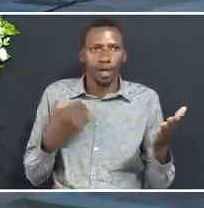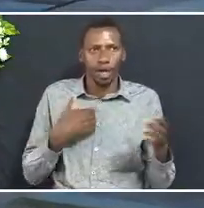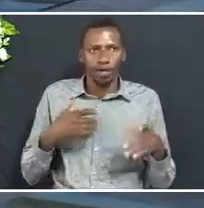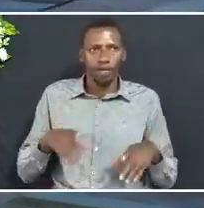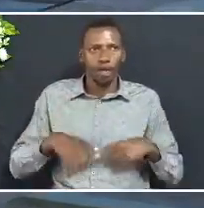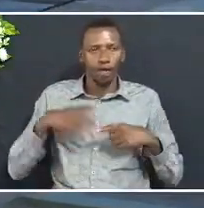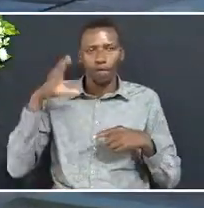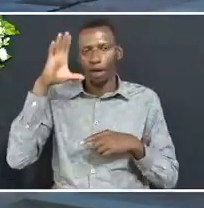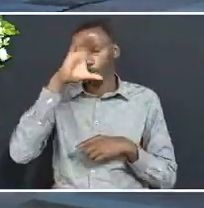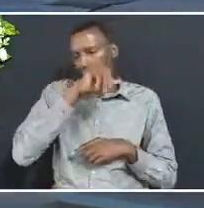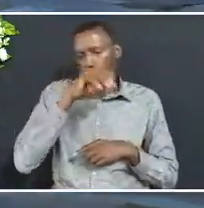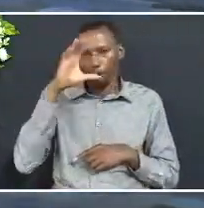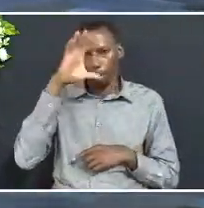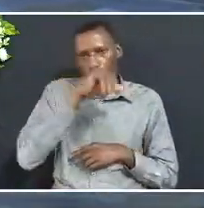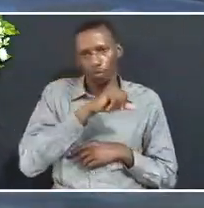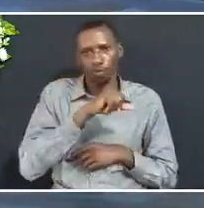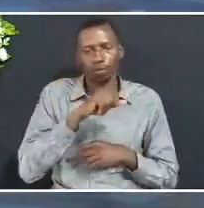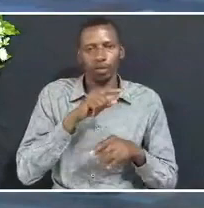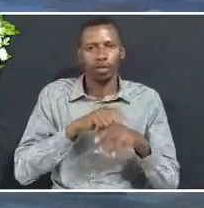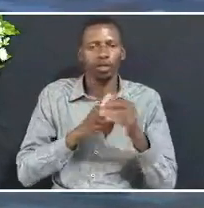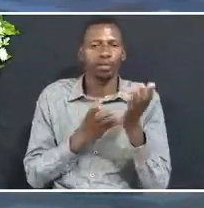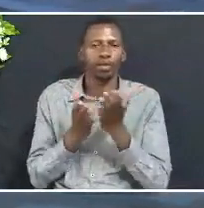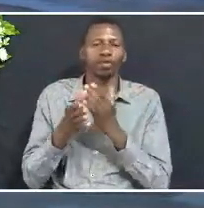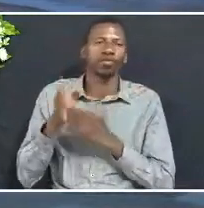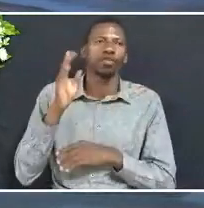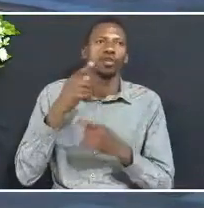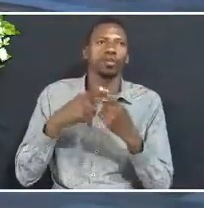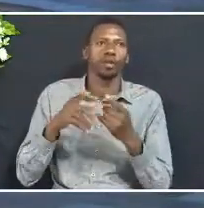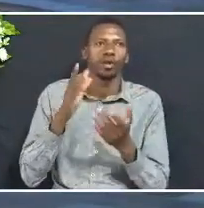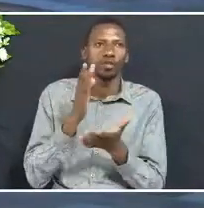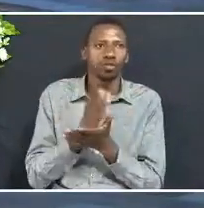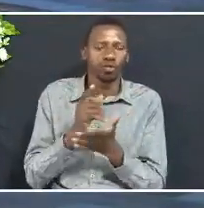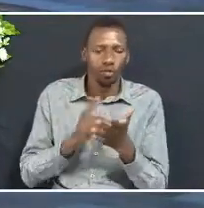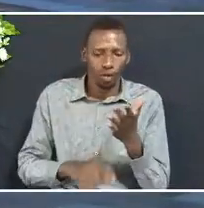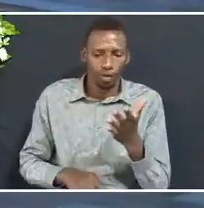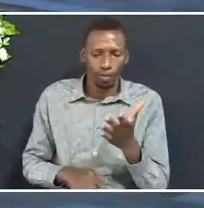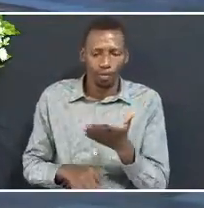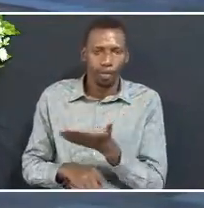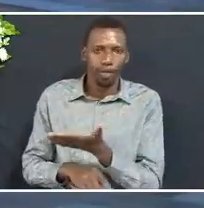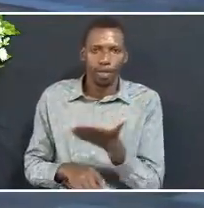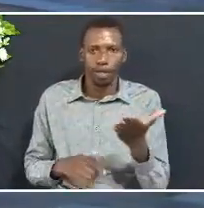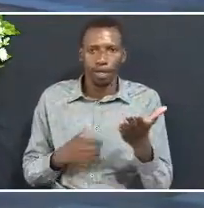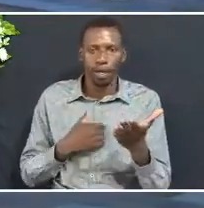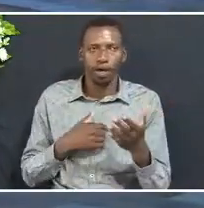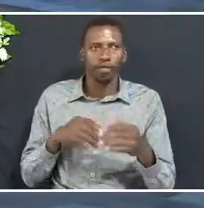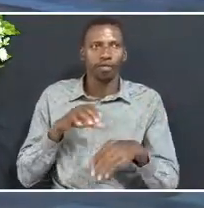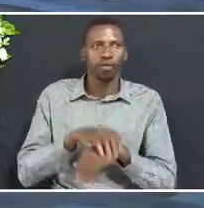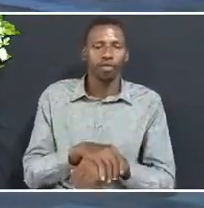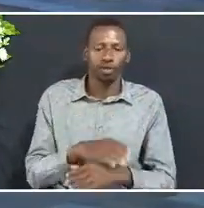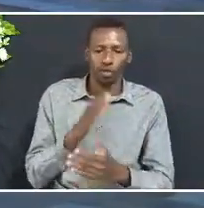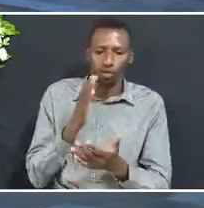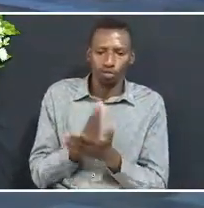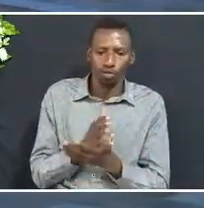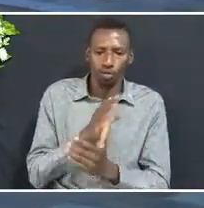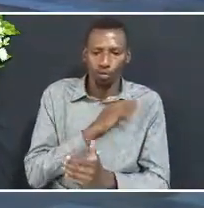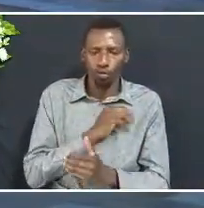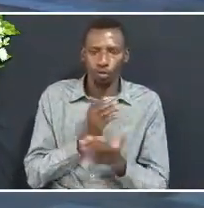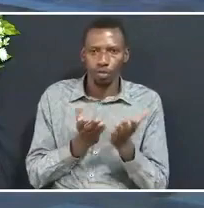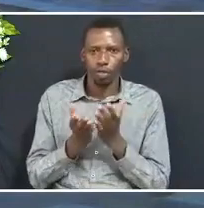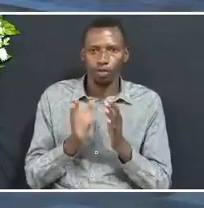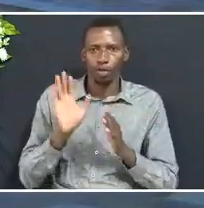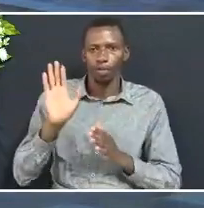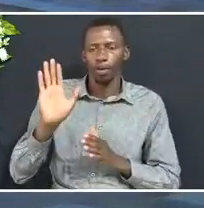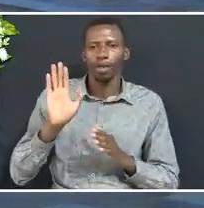in serving the Lord. But in reality, they have not caught the real vision of serving their master